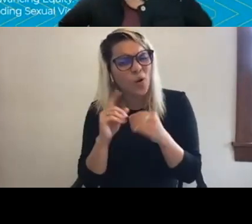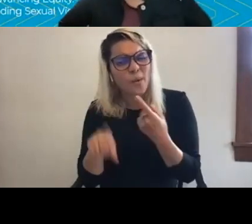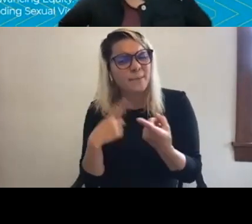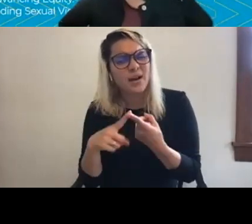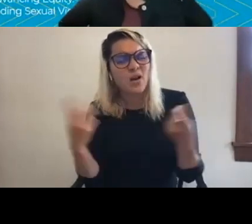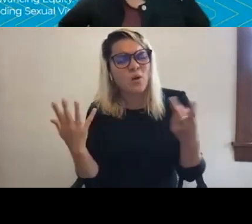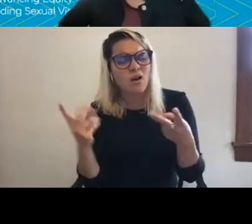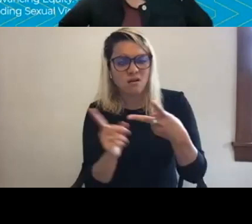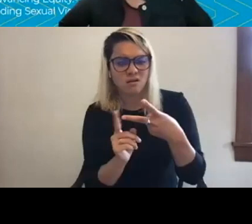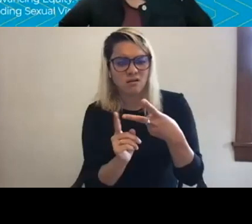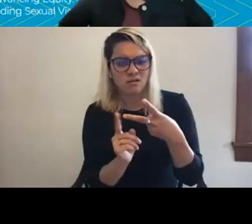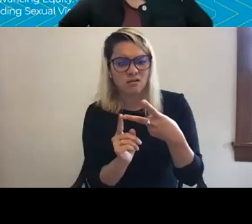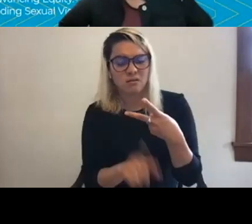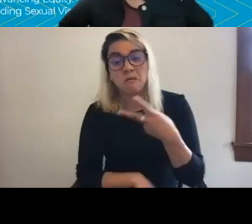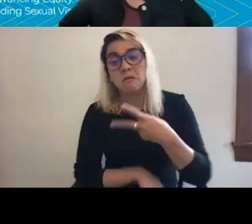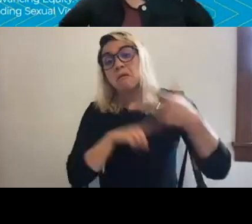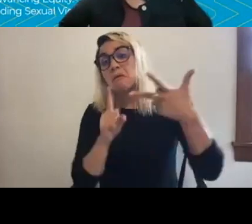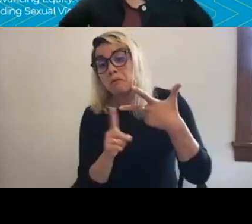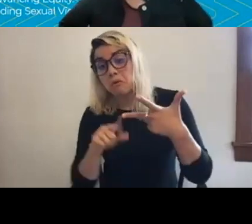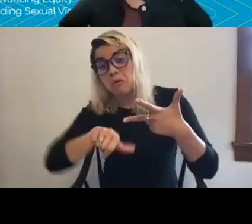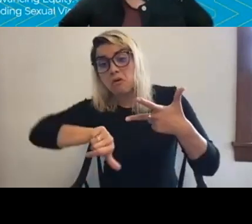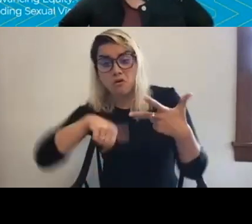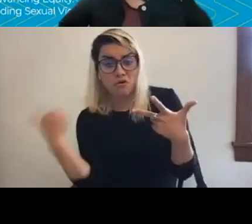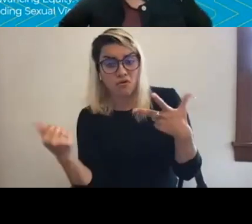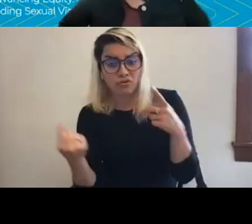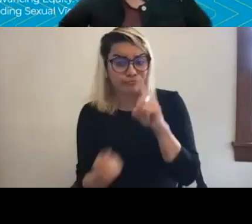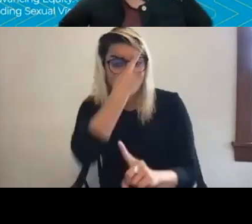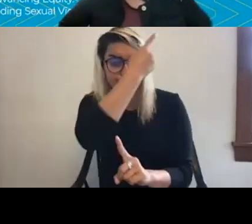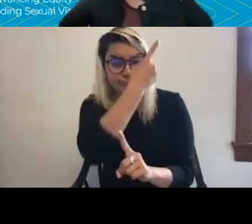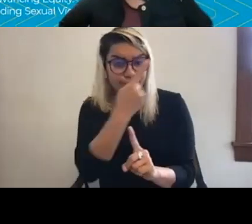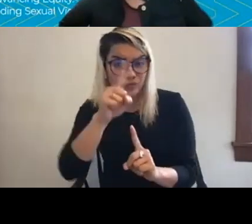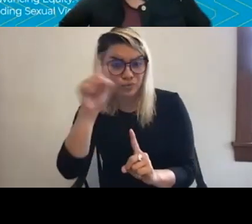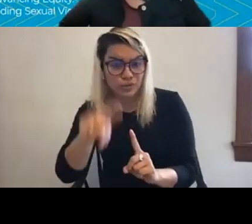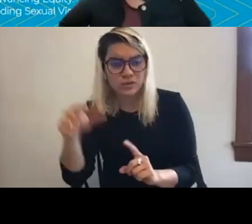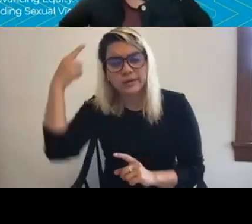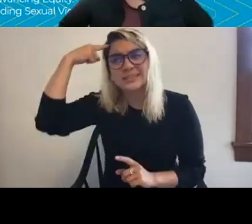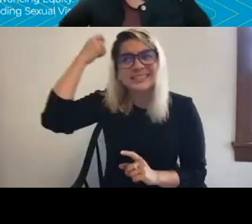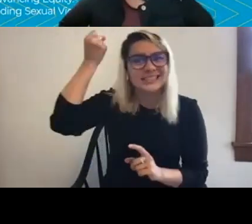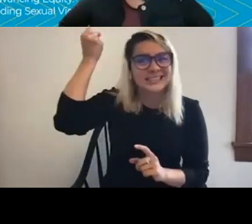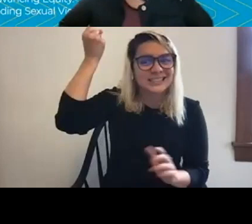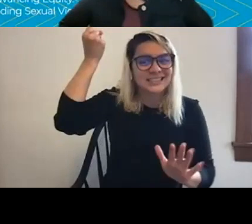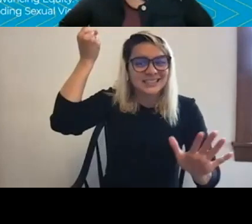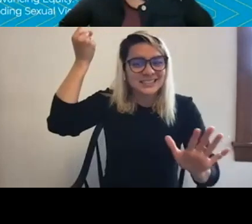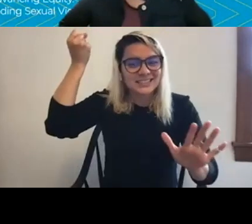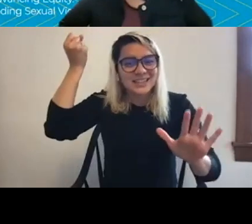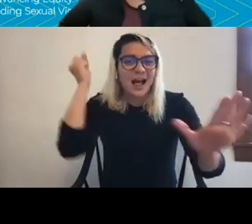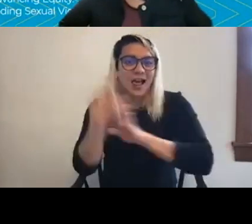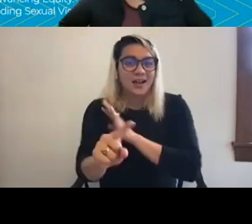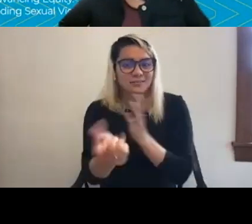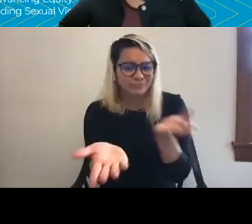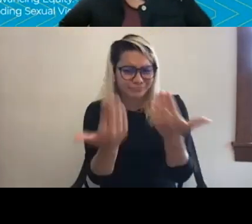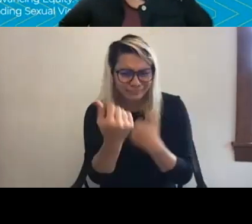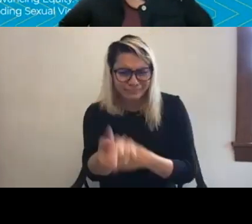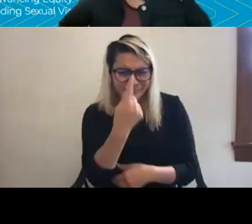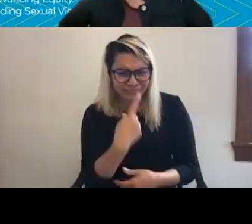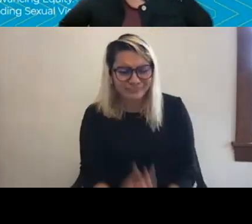way. And then this would also be the time for you to ask any questions that you've been holding on to. Janae and I would love to interact with you directly, and we have